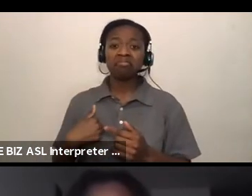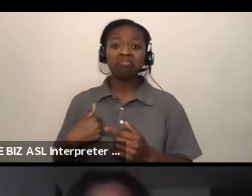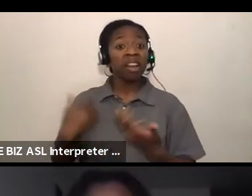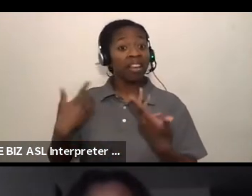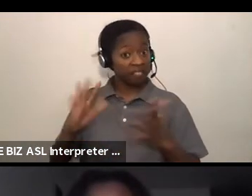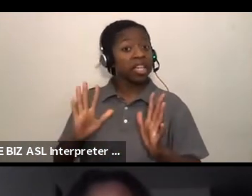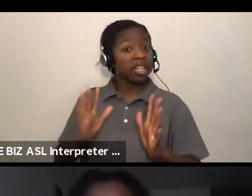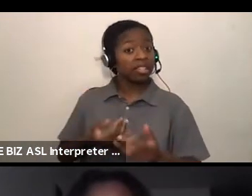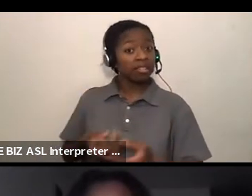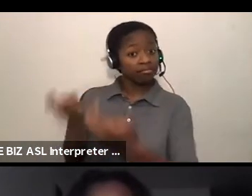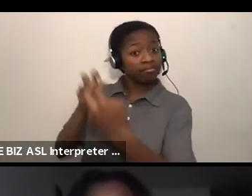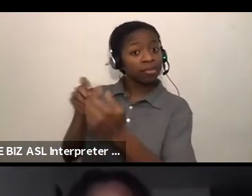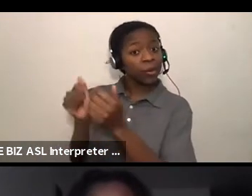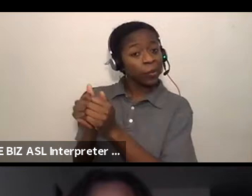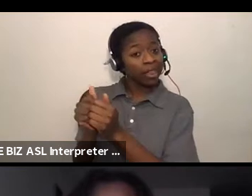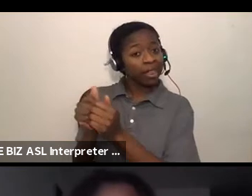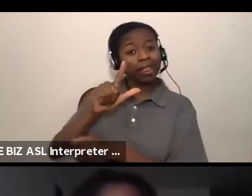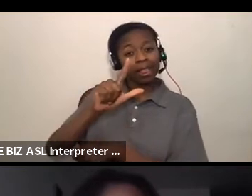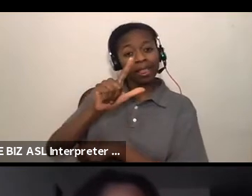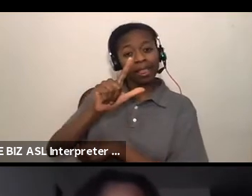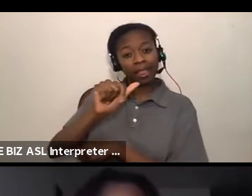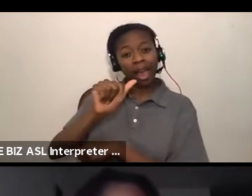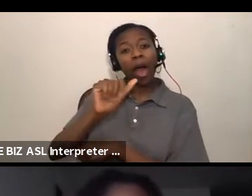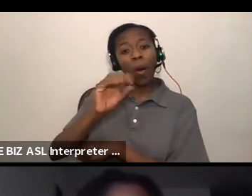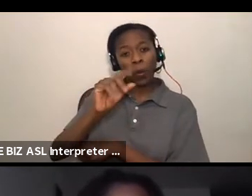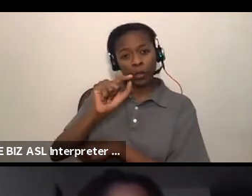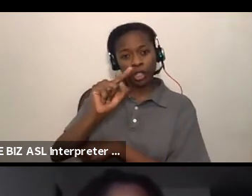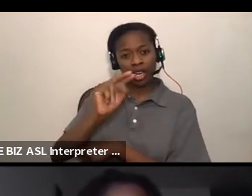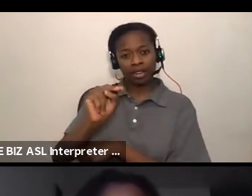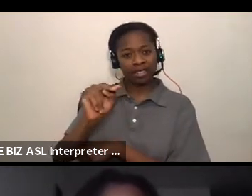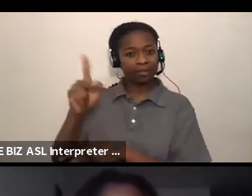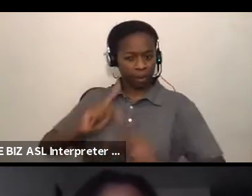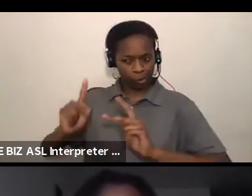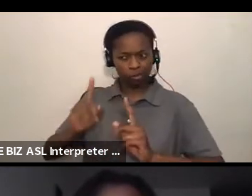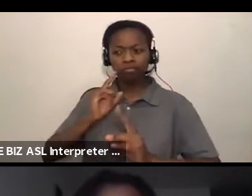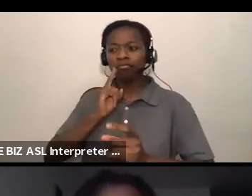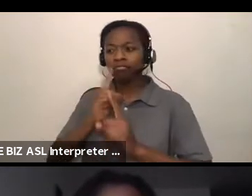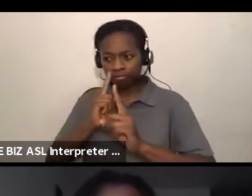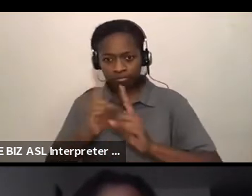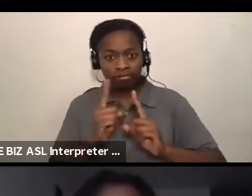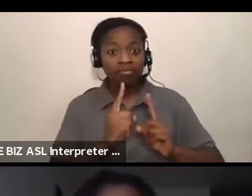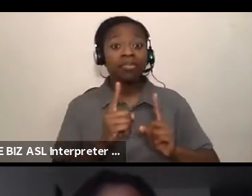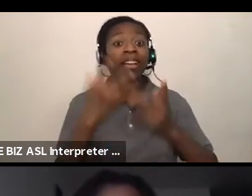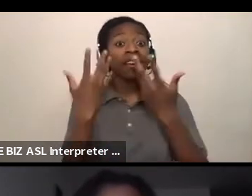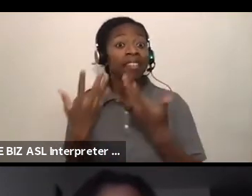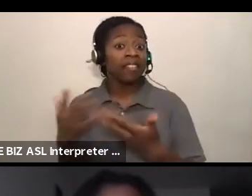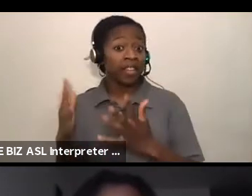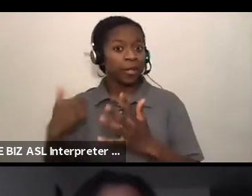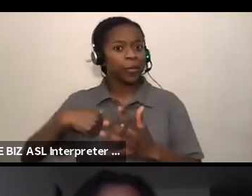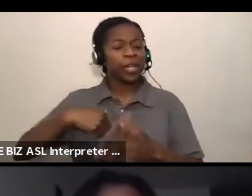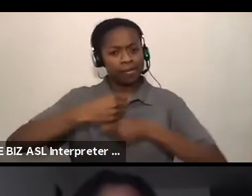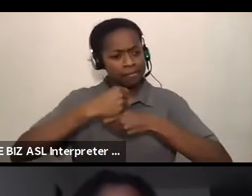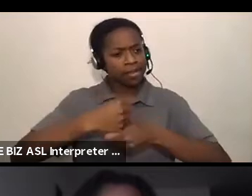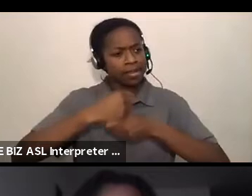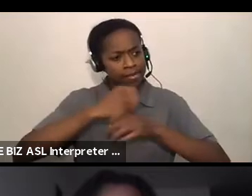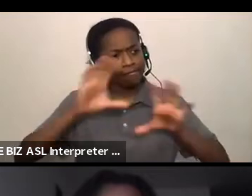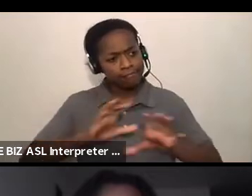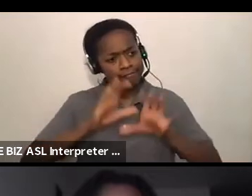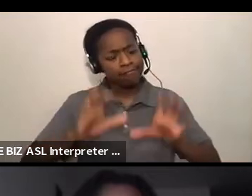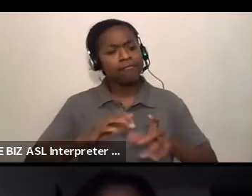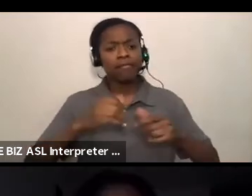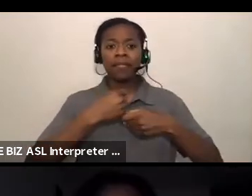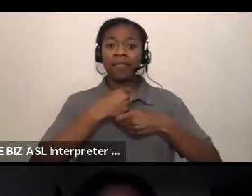Laotian diaspora within the U.S. And out of that, we shaped this play and we got to tour it. And, you know, Mooks was one of the people